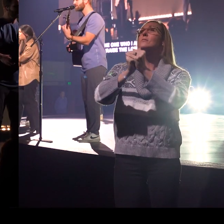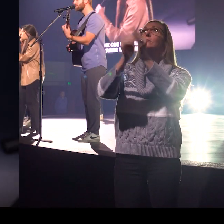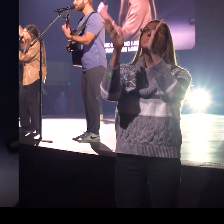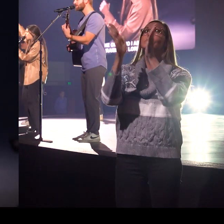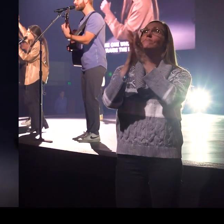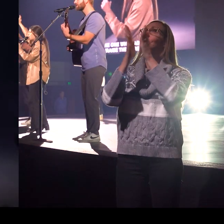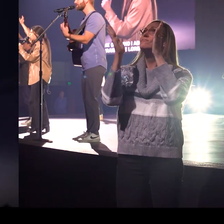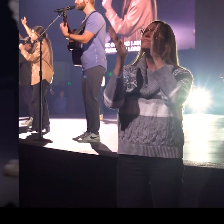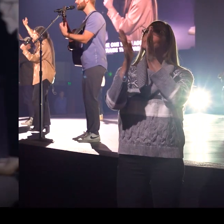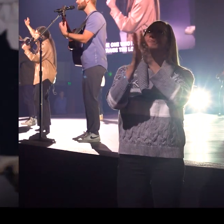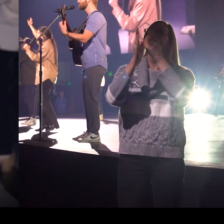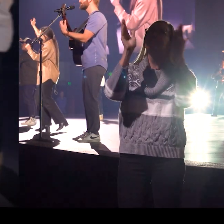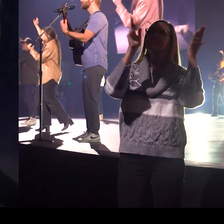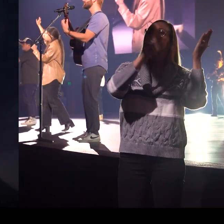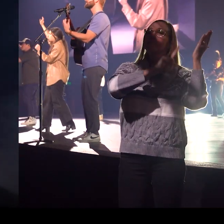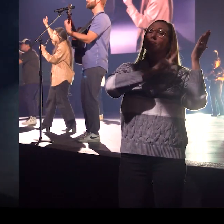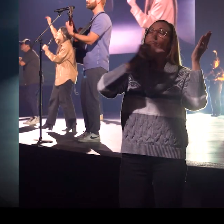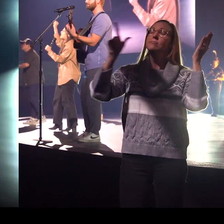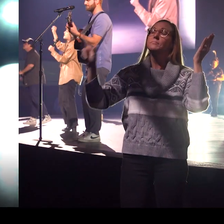the